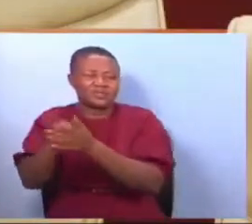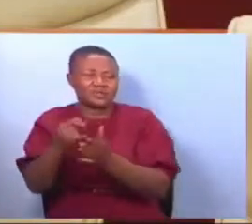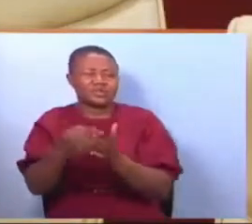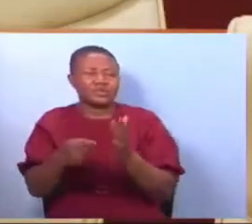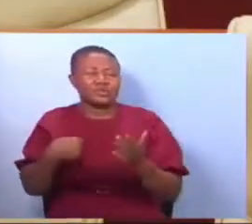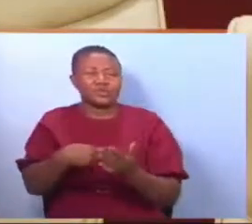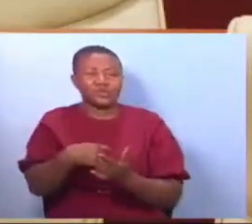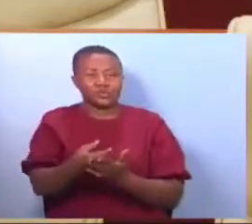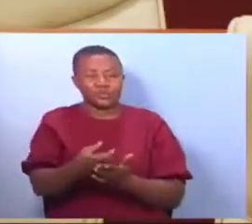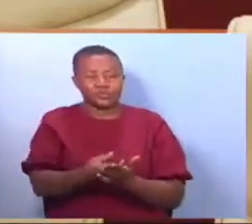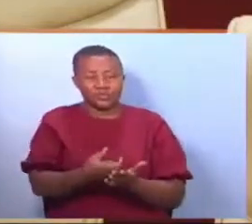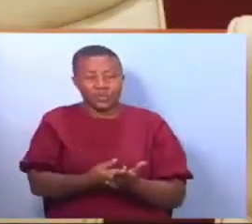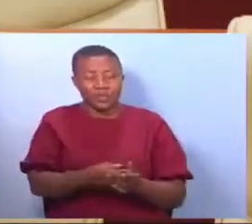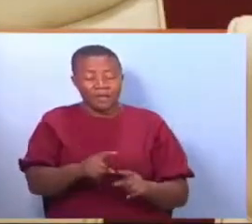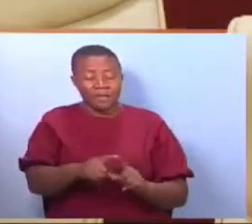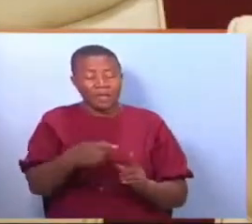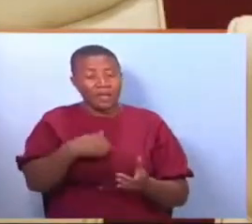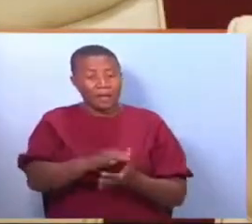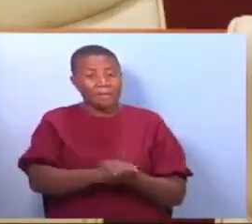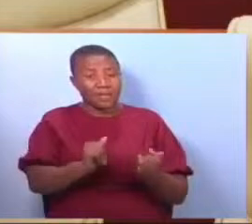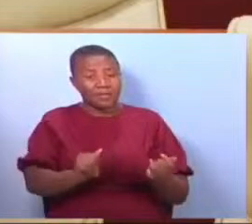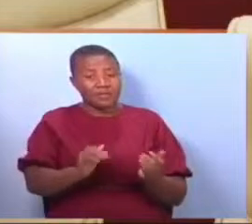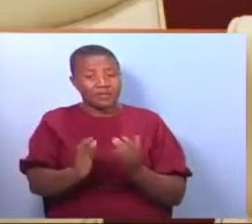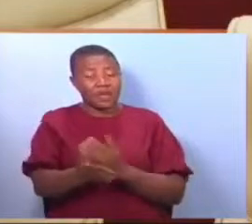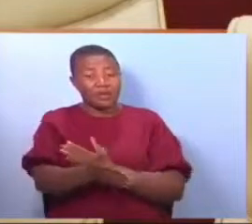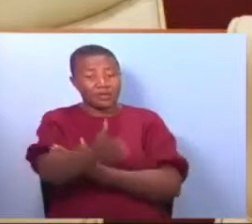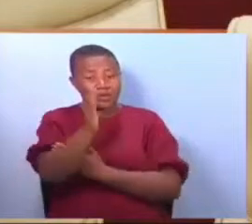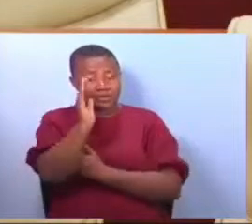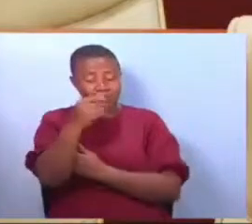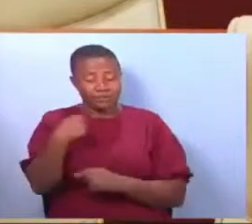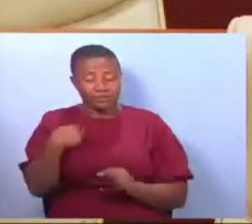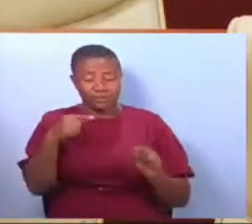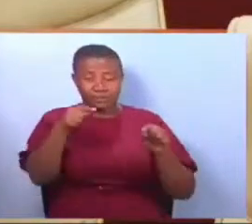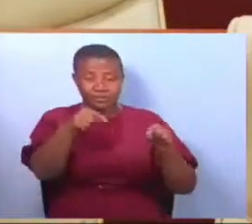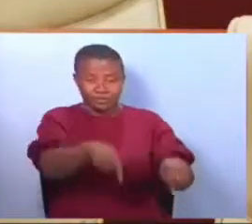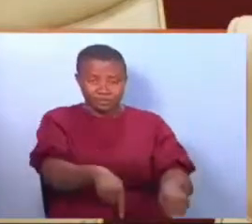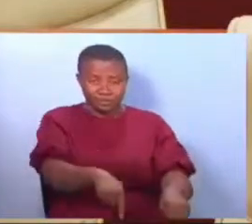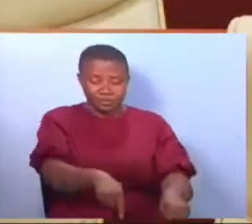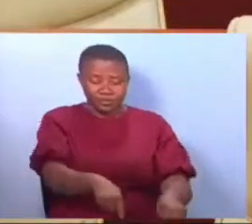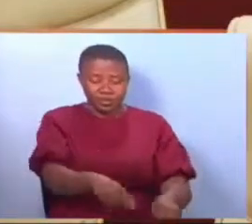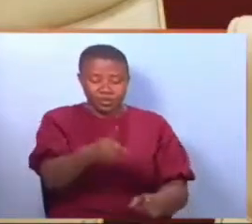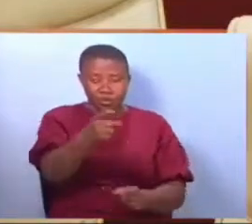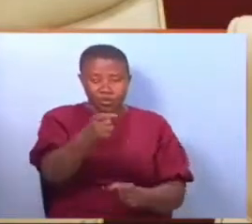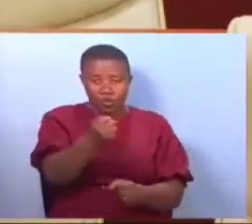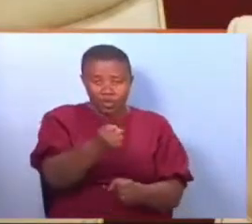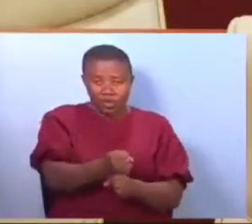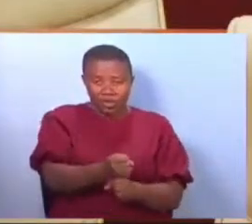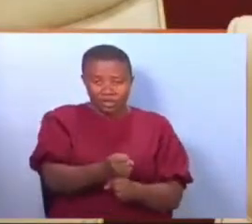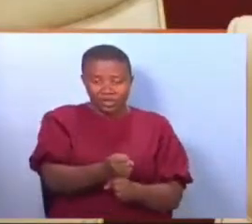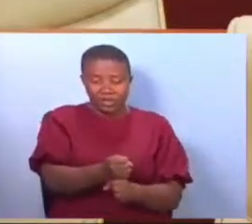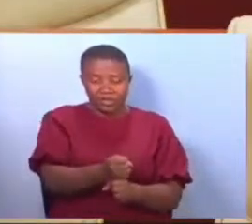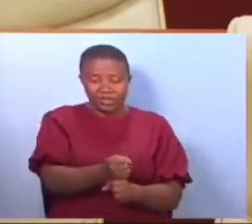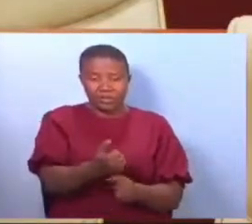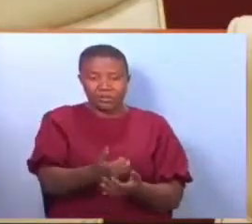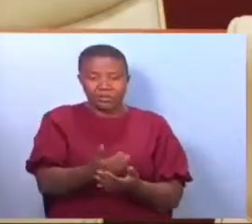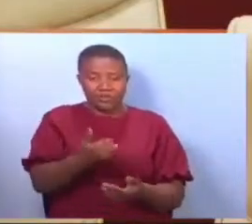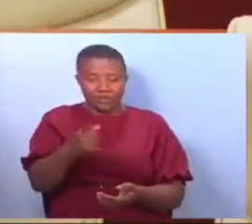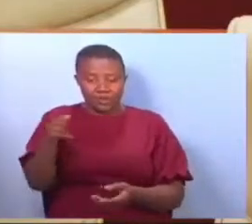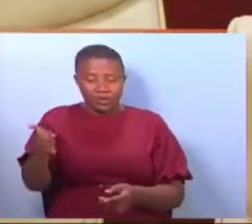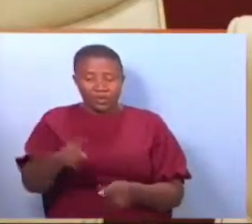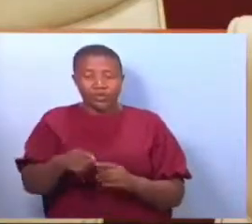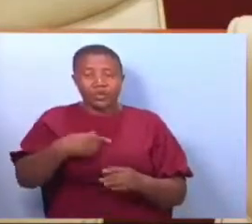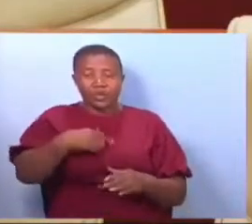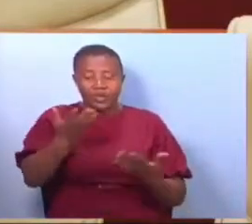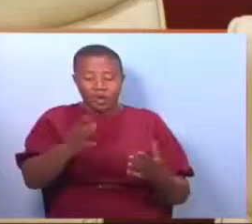I don't know, by an act of God, I came here a year before him, but we ended up being on the same committee, and